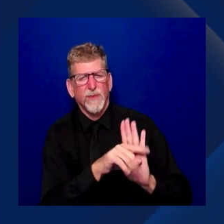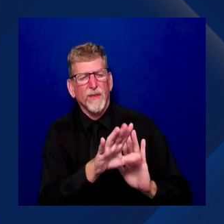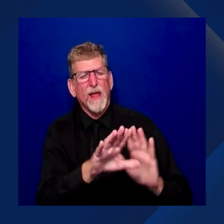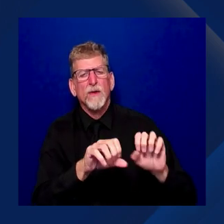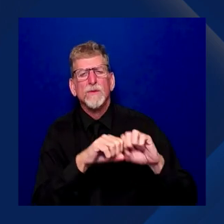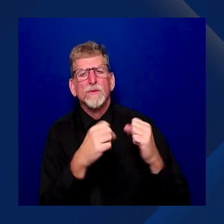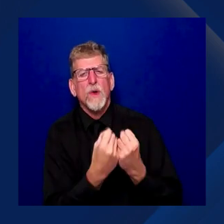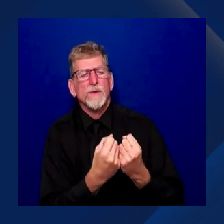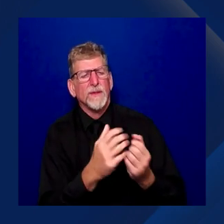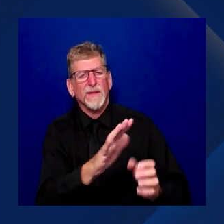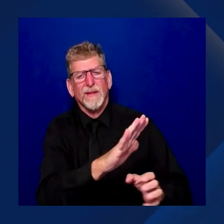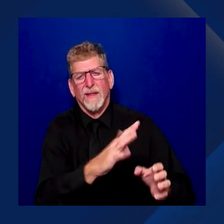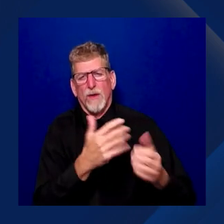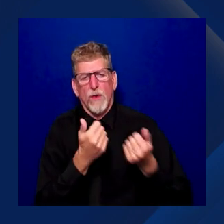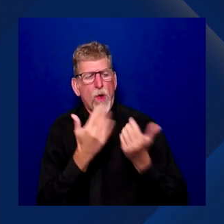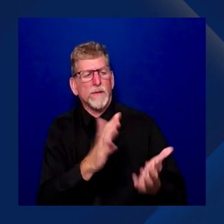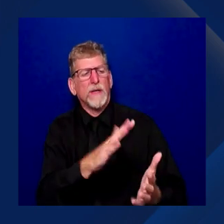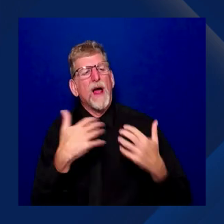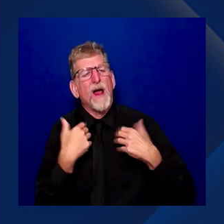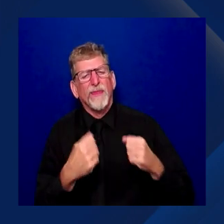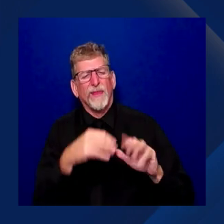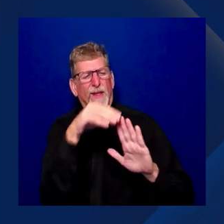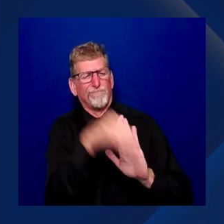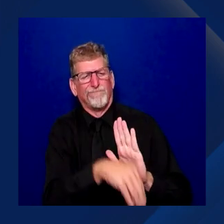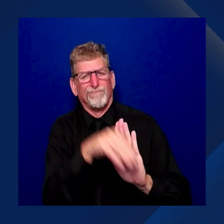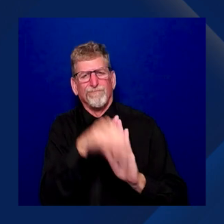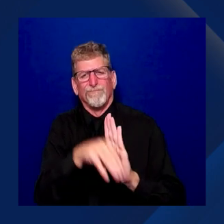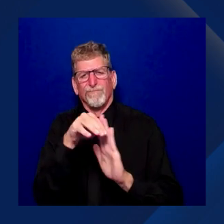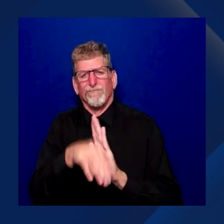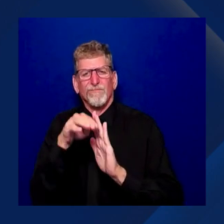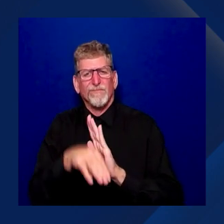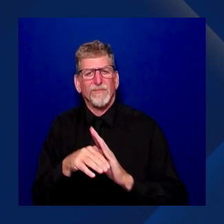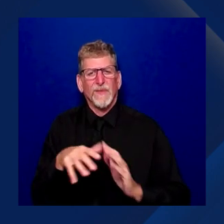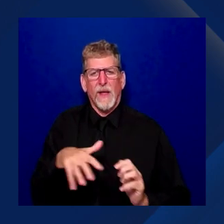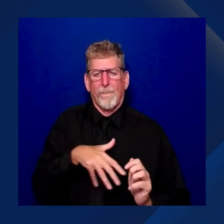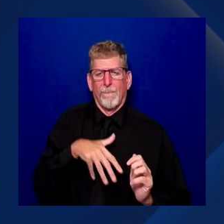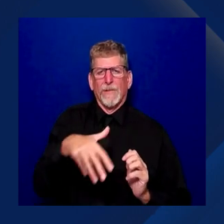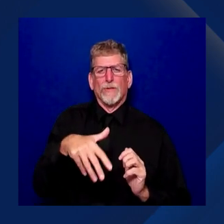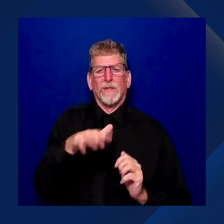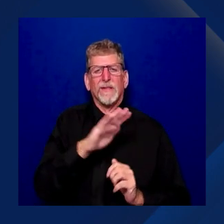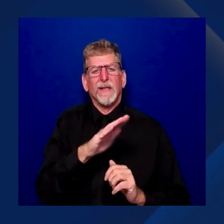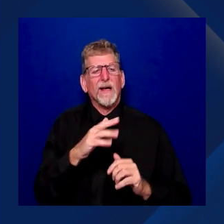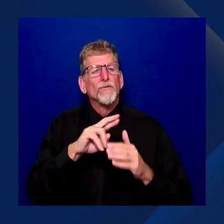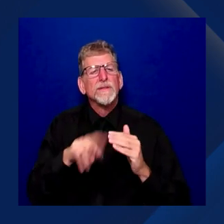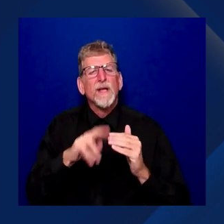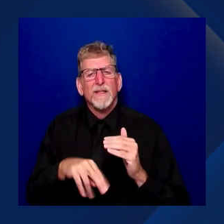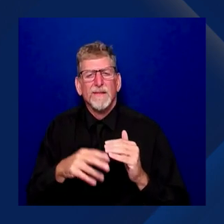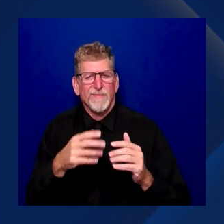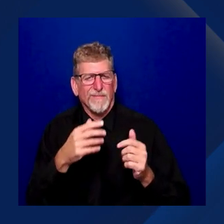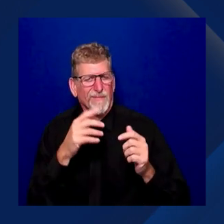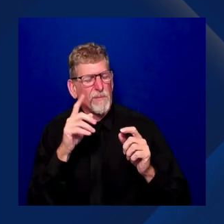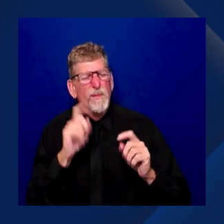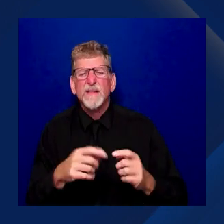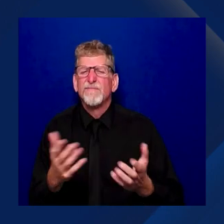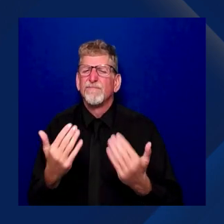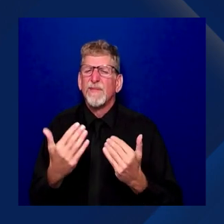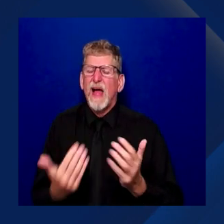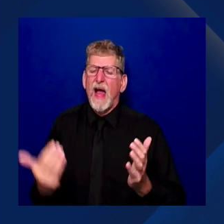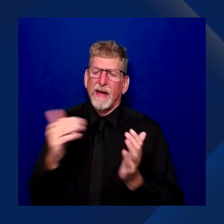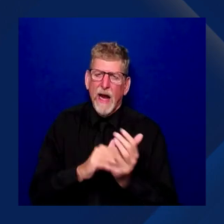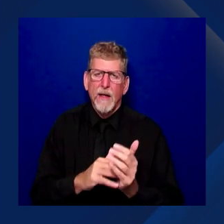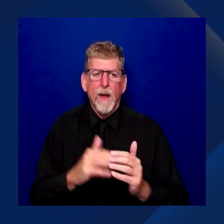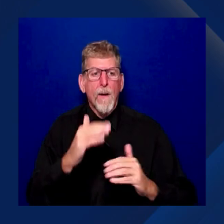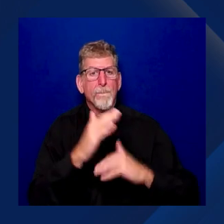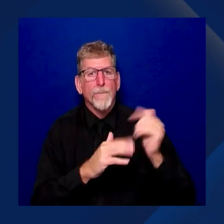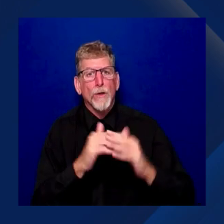their maternal outcomes. And so this is why we need to see, again, the Build Back Better Act, as well as the Momnibus